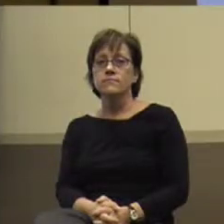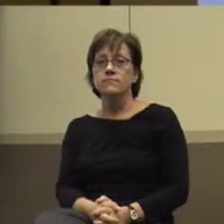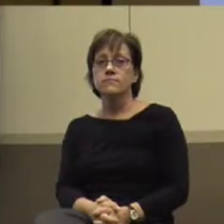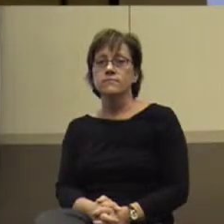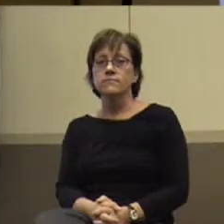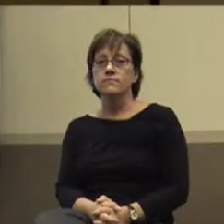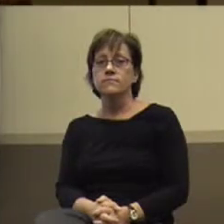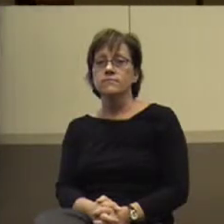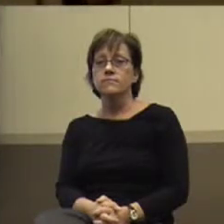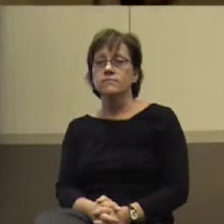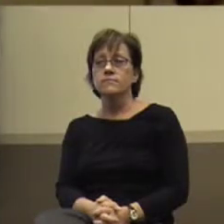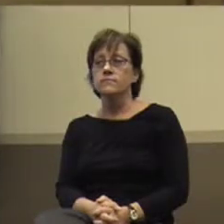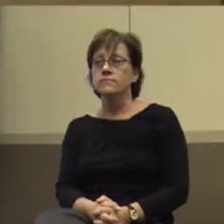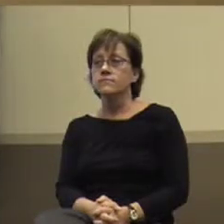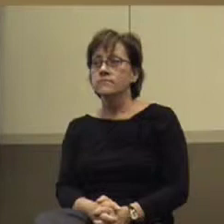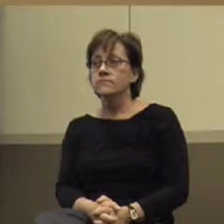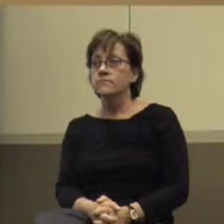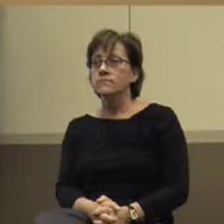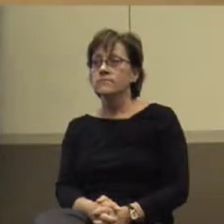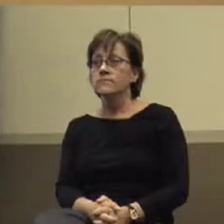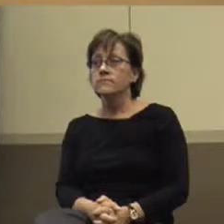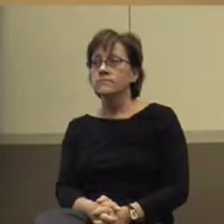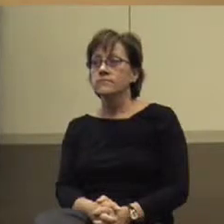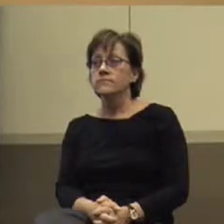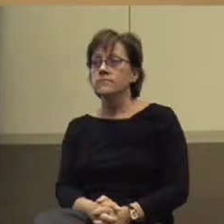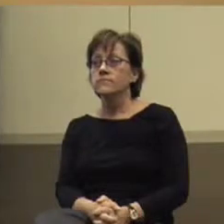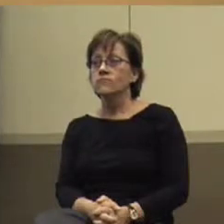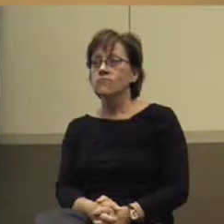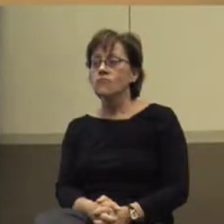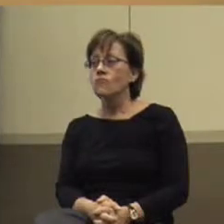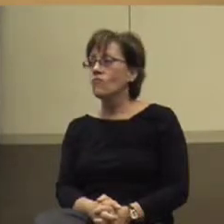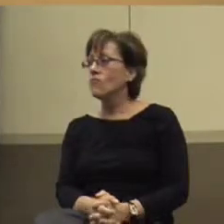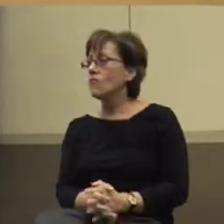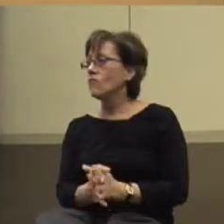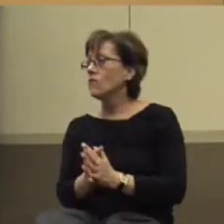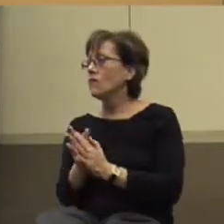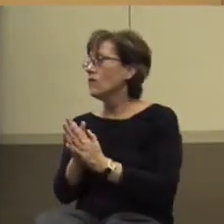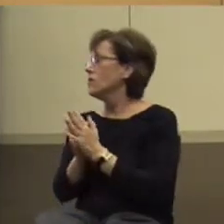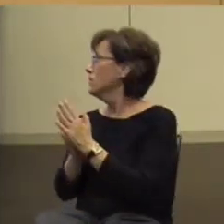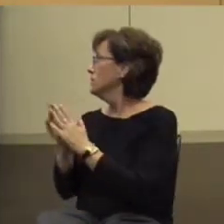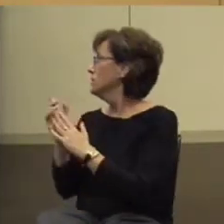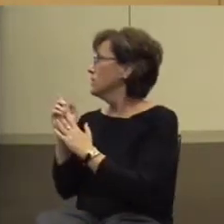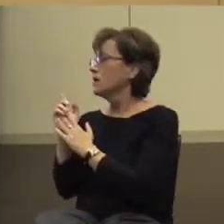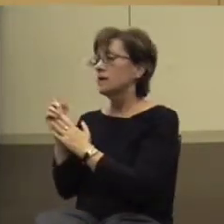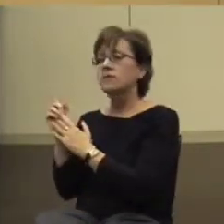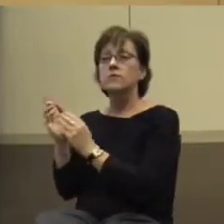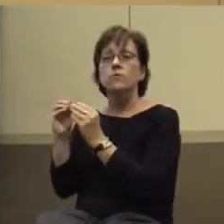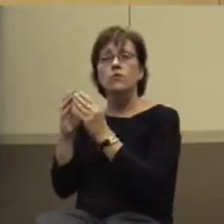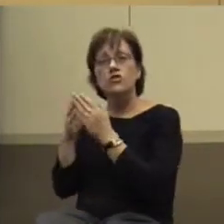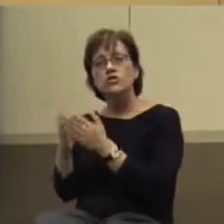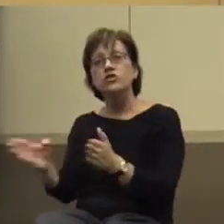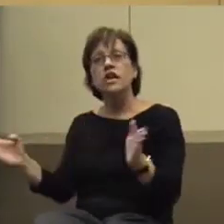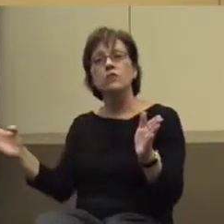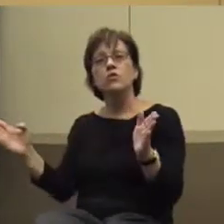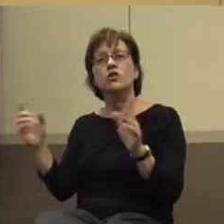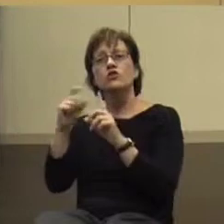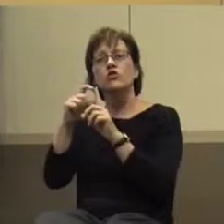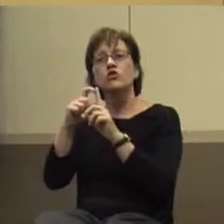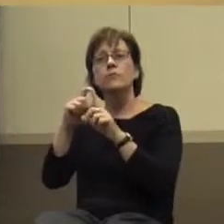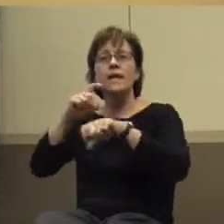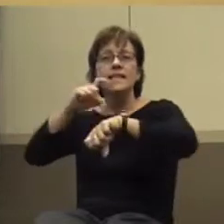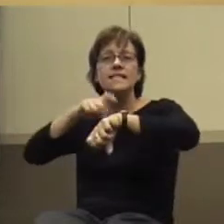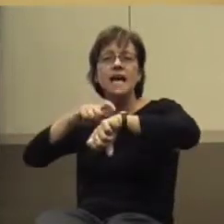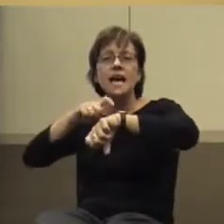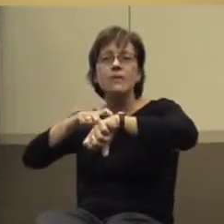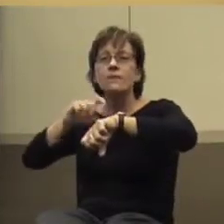Now this is a more general term, time sampling, where you're going to pick like certain times, like 15 times a